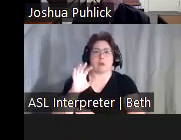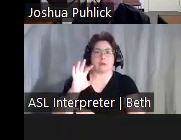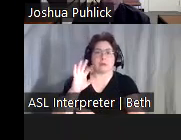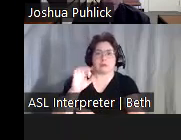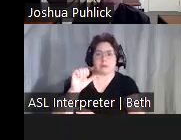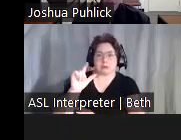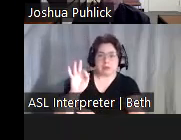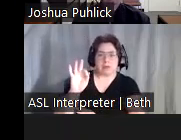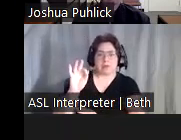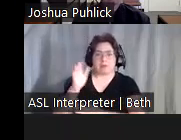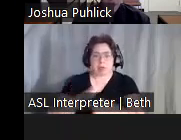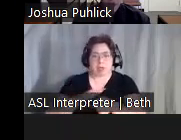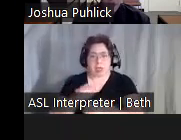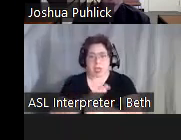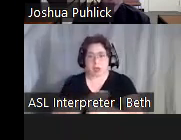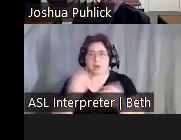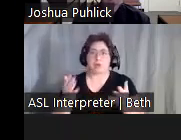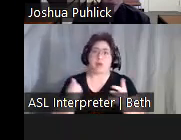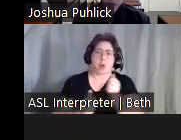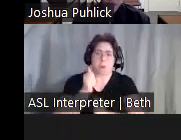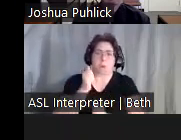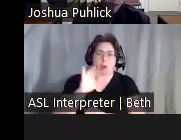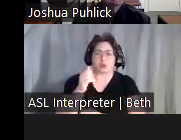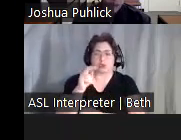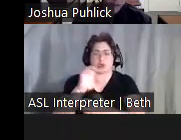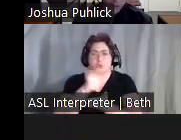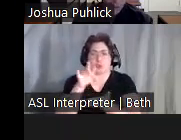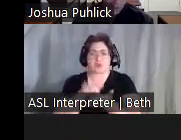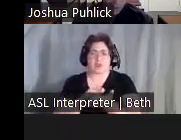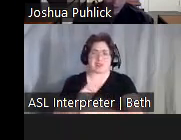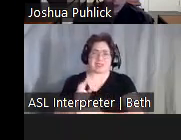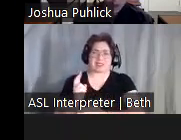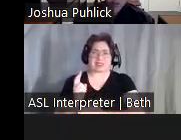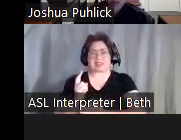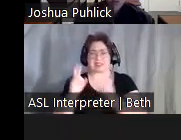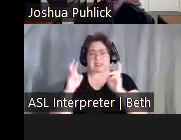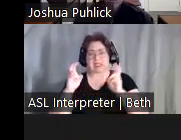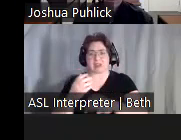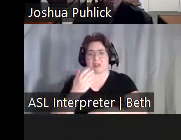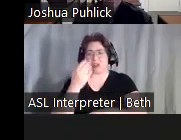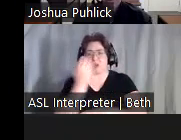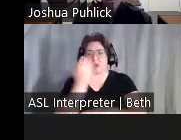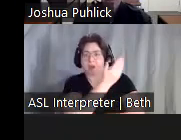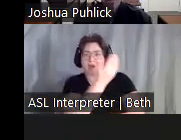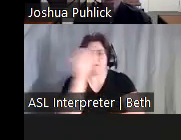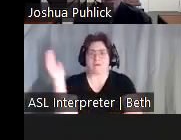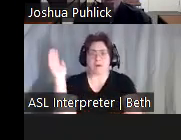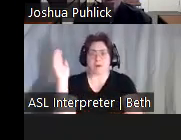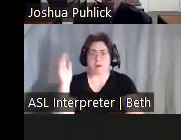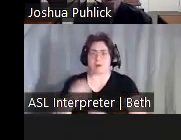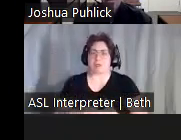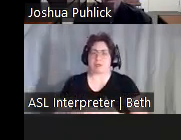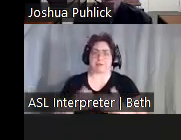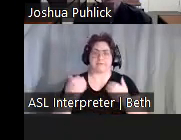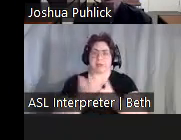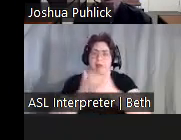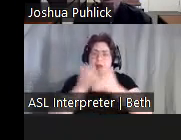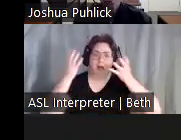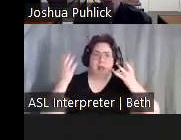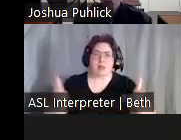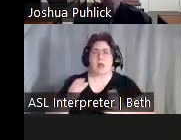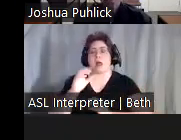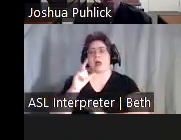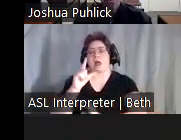longleaf pine plantations, and plantations of other species do occur on the property. There